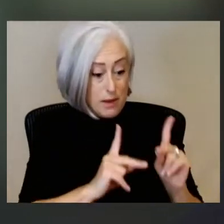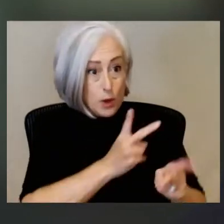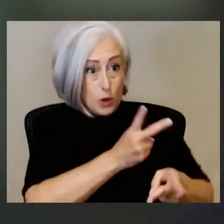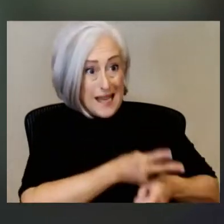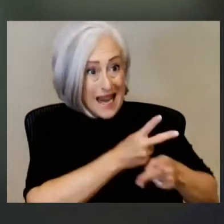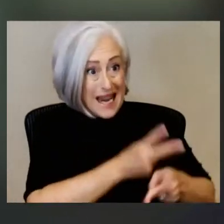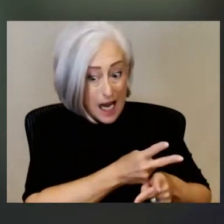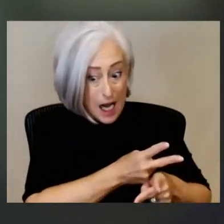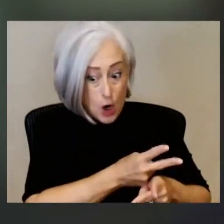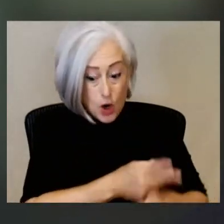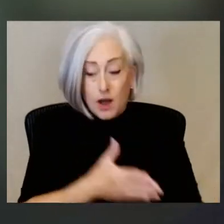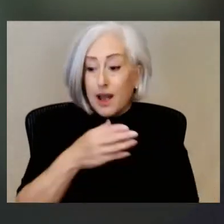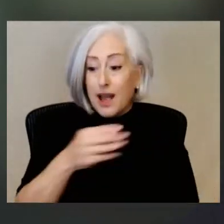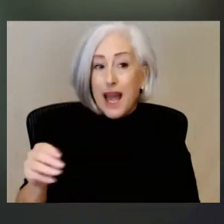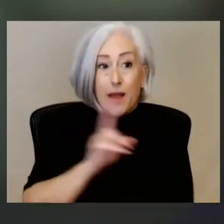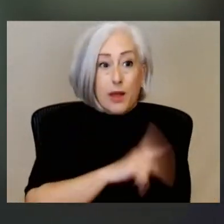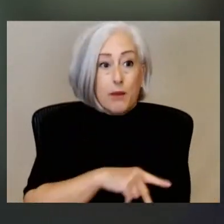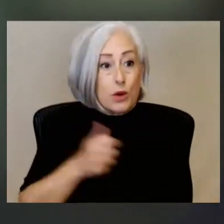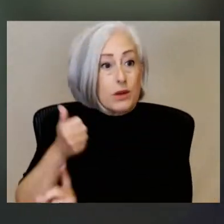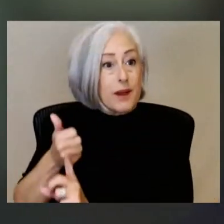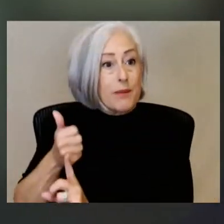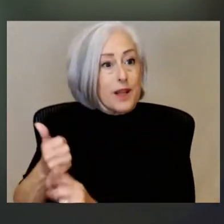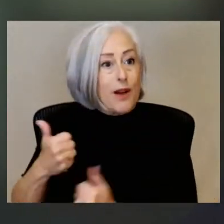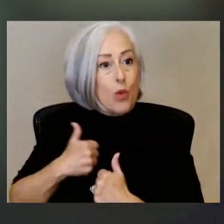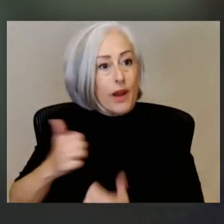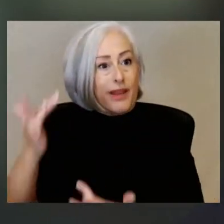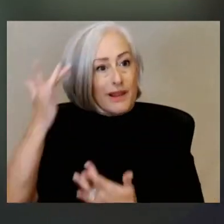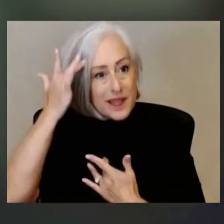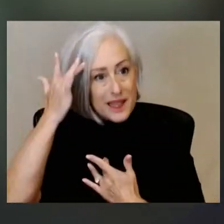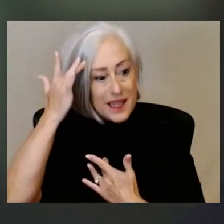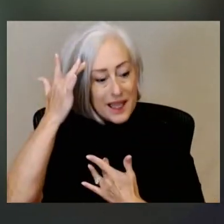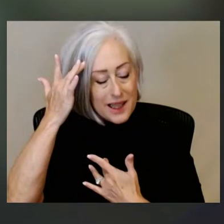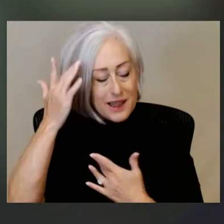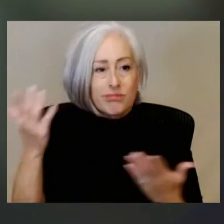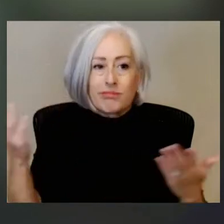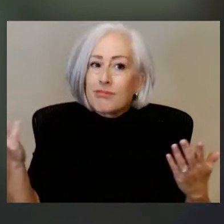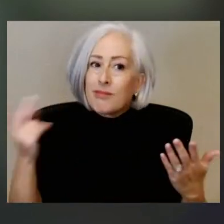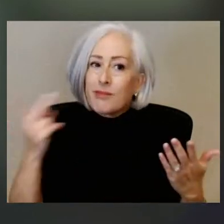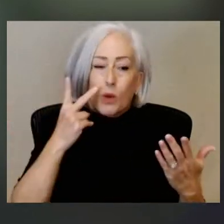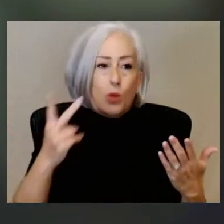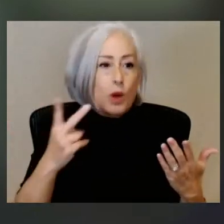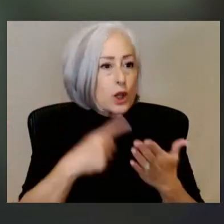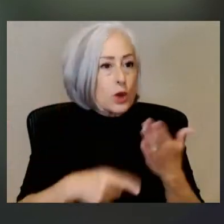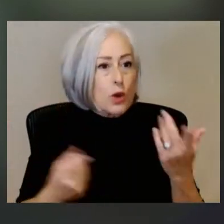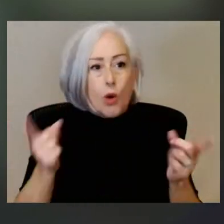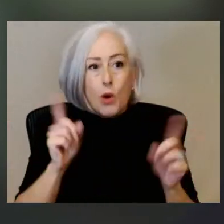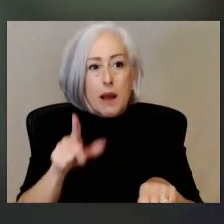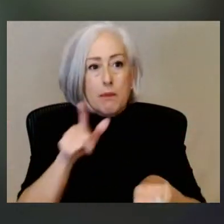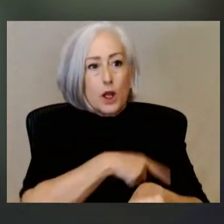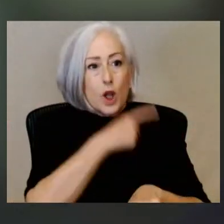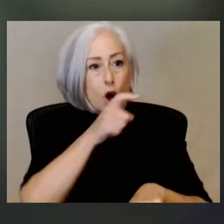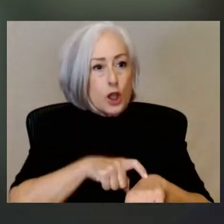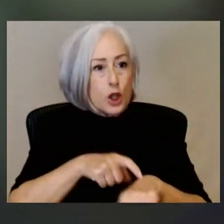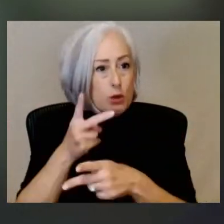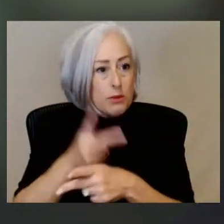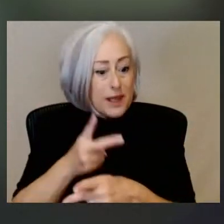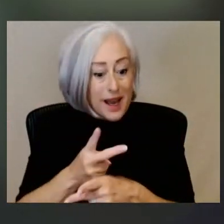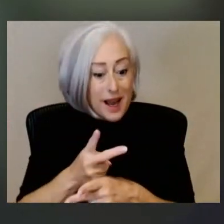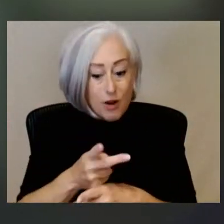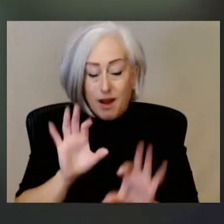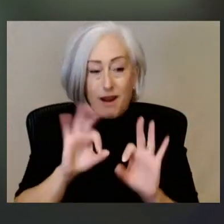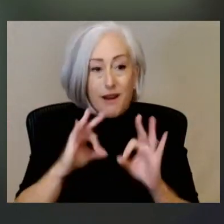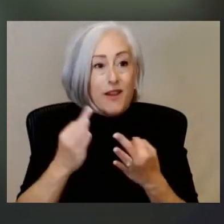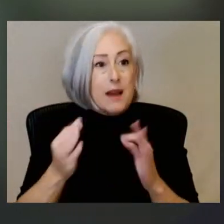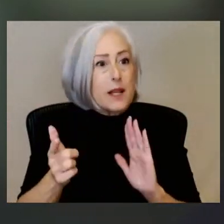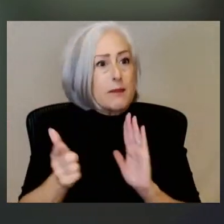disease. And of course, we all saw what happened in long-term care, where families could not go in and visit. So people